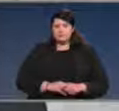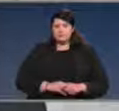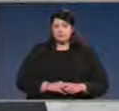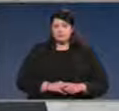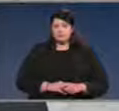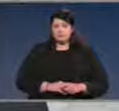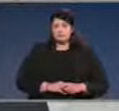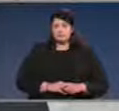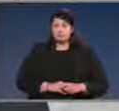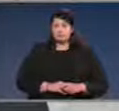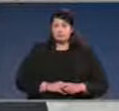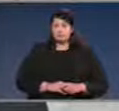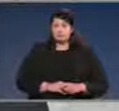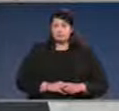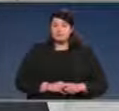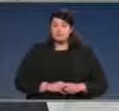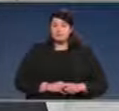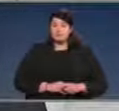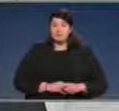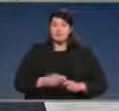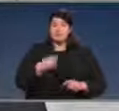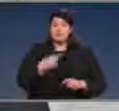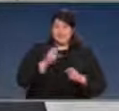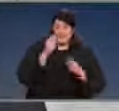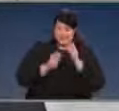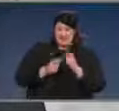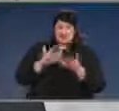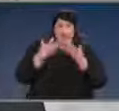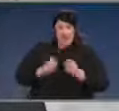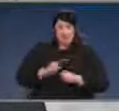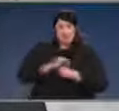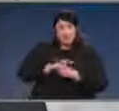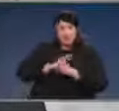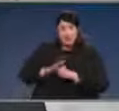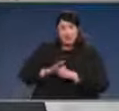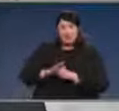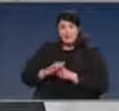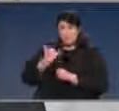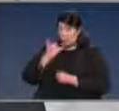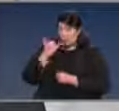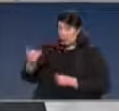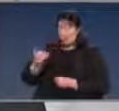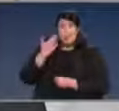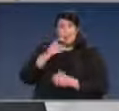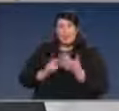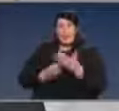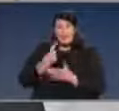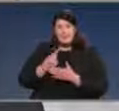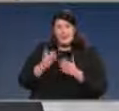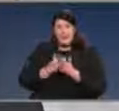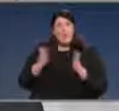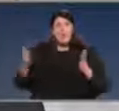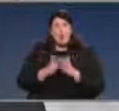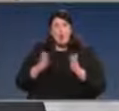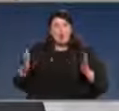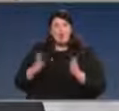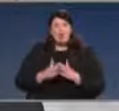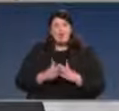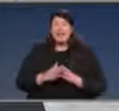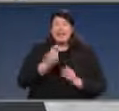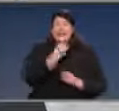the local authority until that case is contacted. And the aim there, absolutely, just to really stress it, is